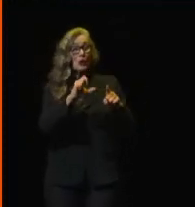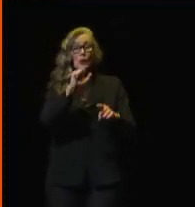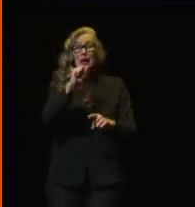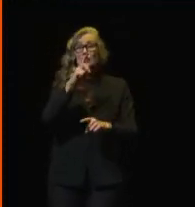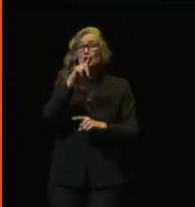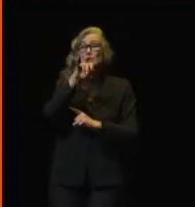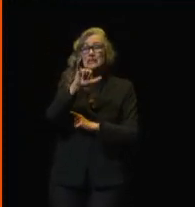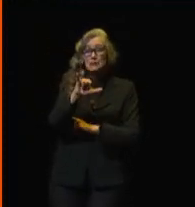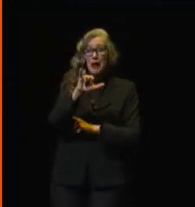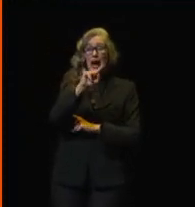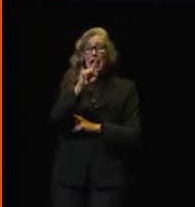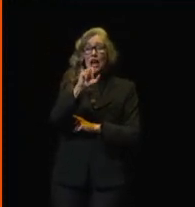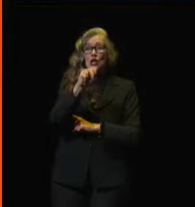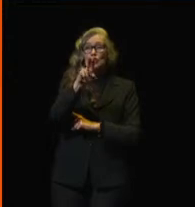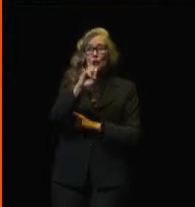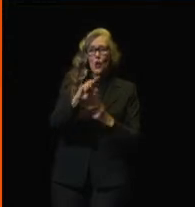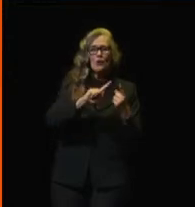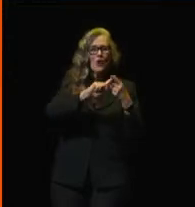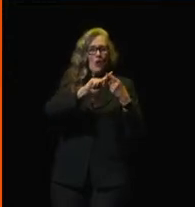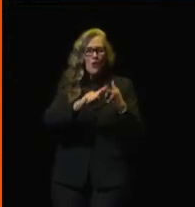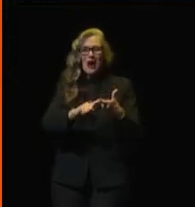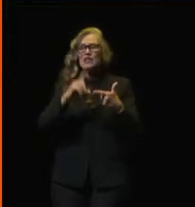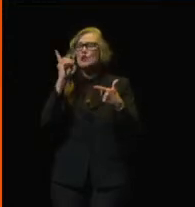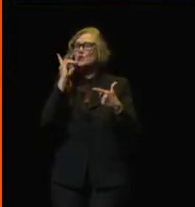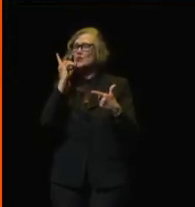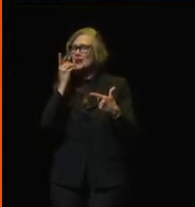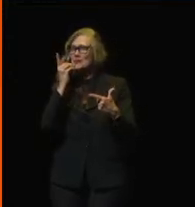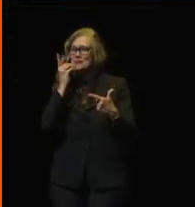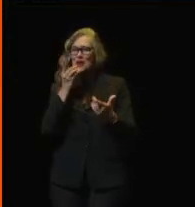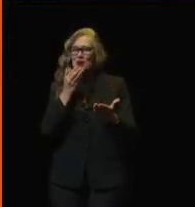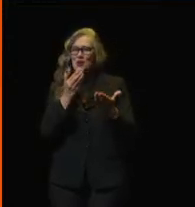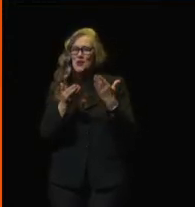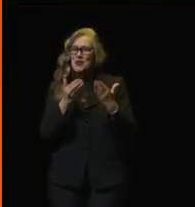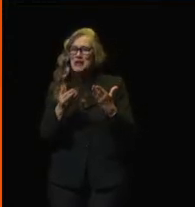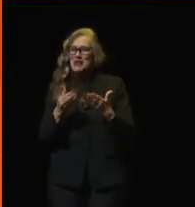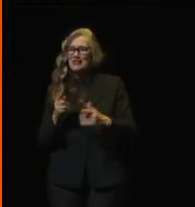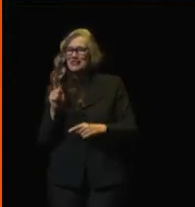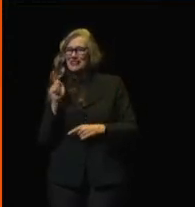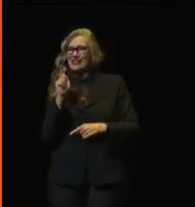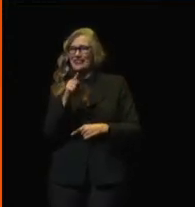even got Ady on a floating dock. Oh man, Rasab and I were nervous.